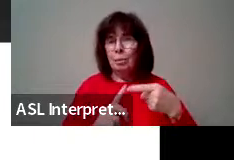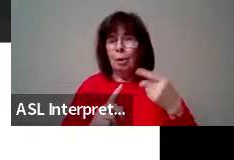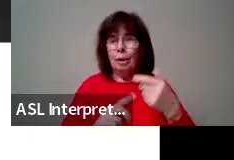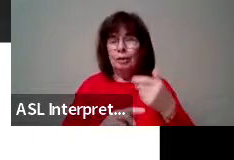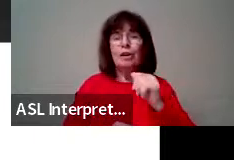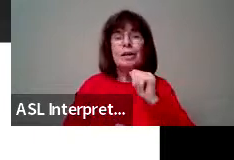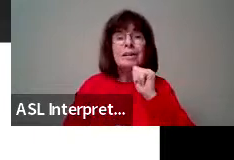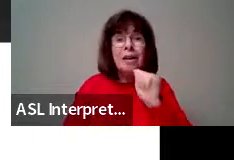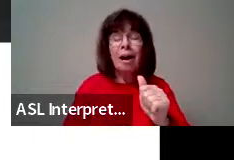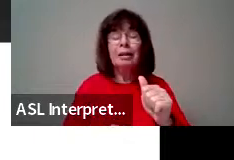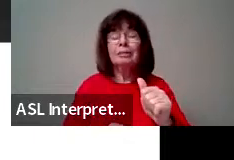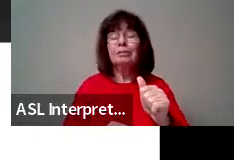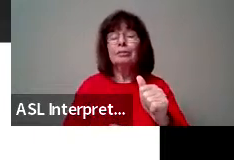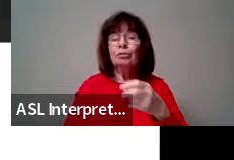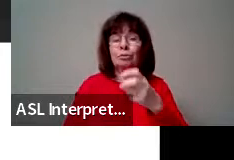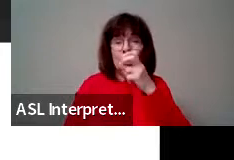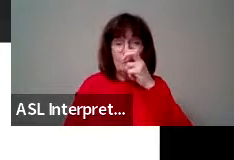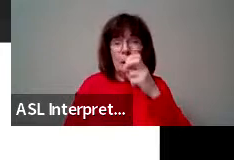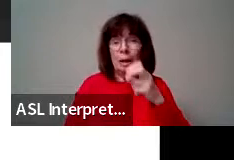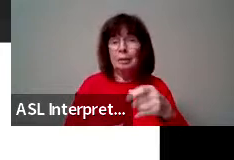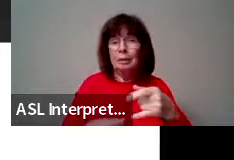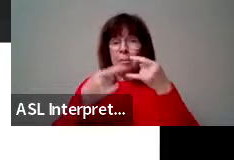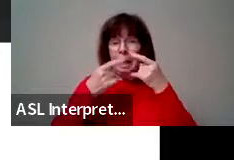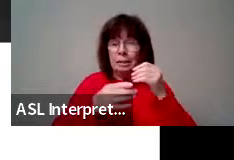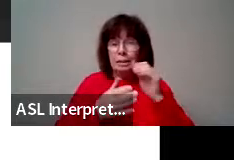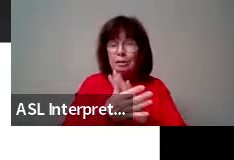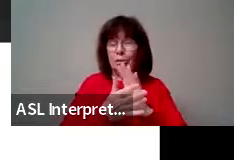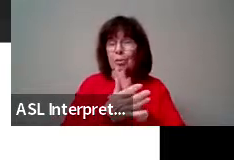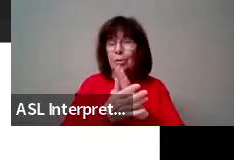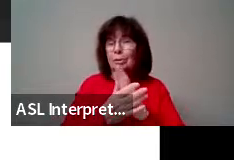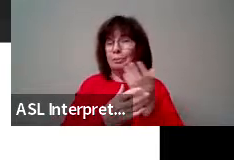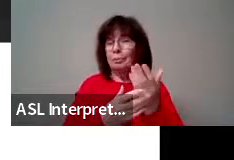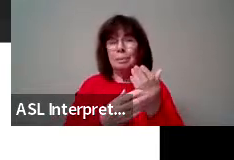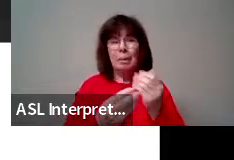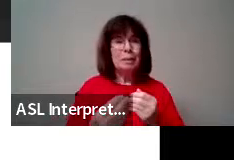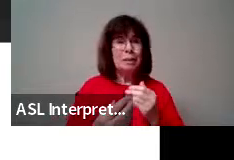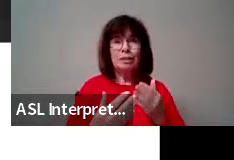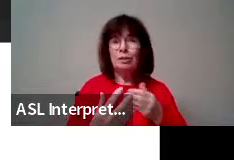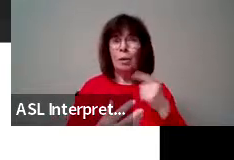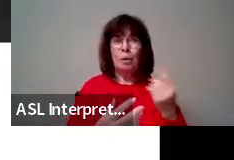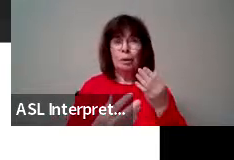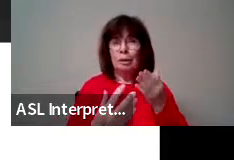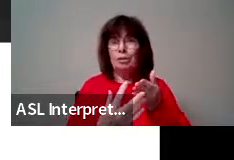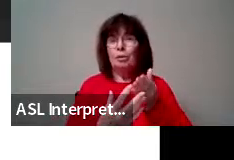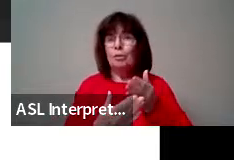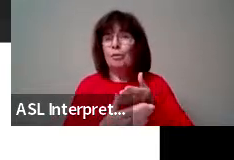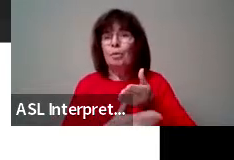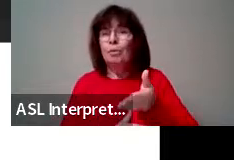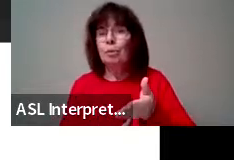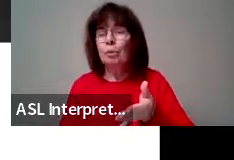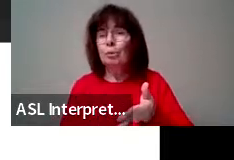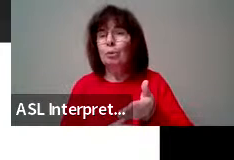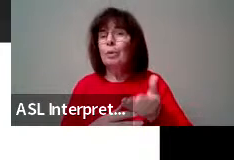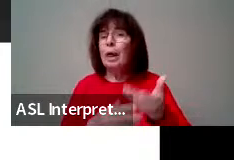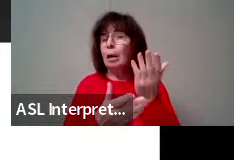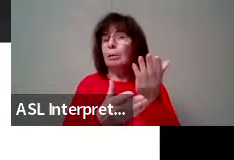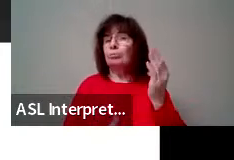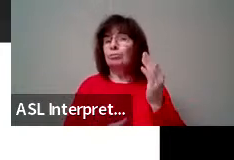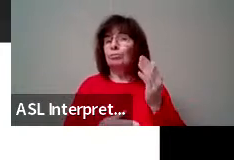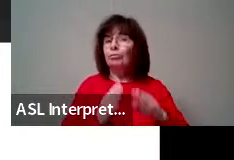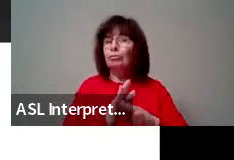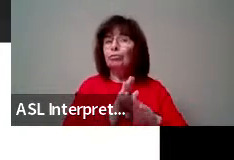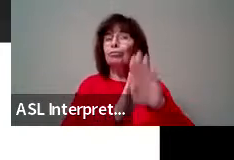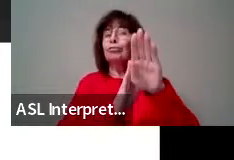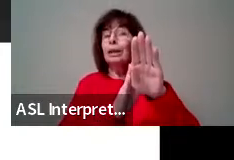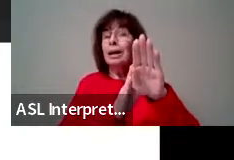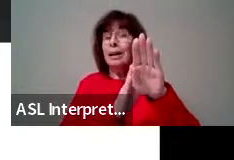winter surge. So I know that several of us community doctors are planning on advocating with Oakland Unified on that.